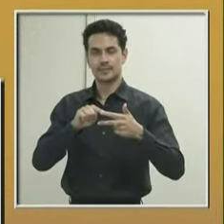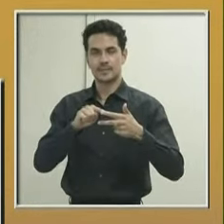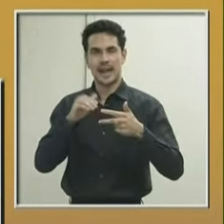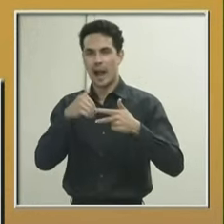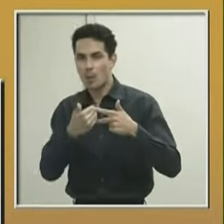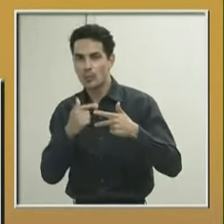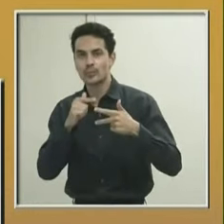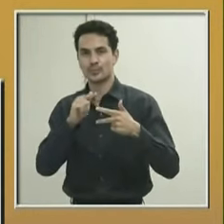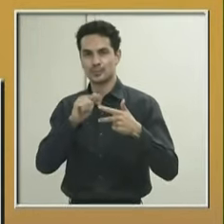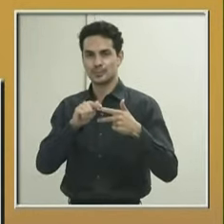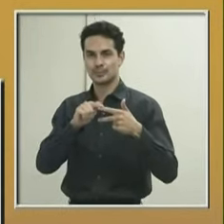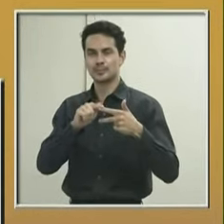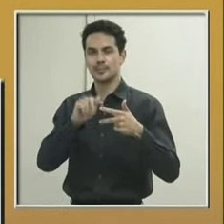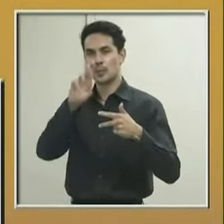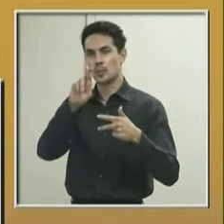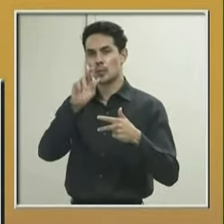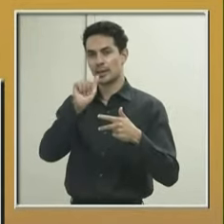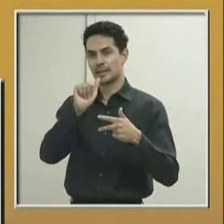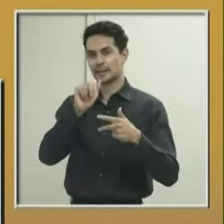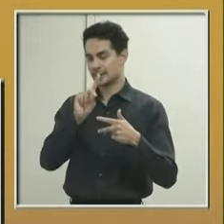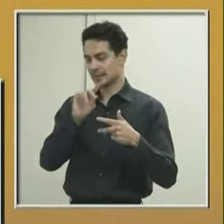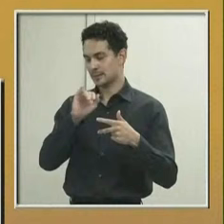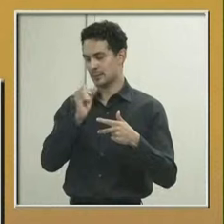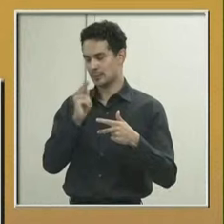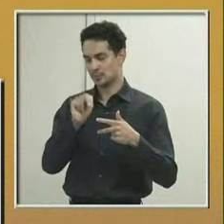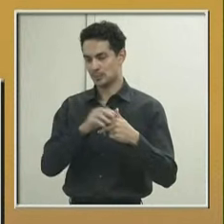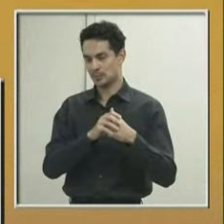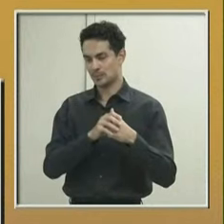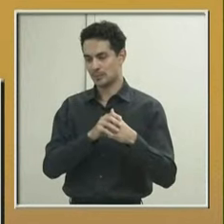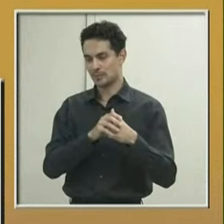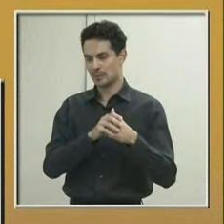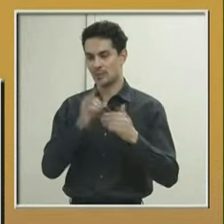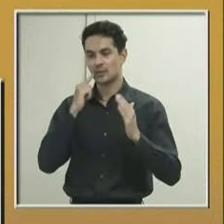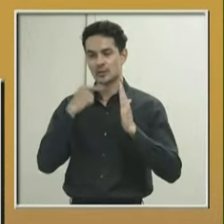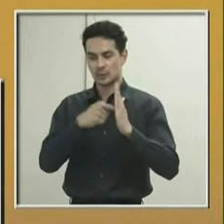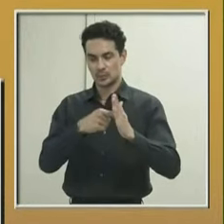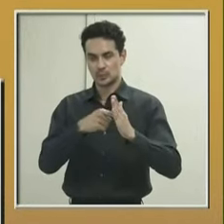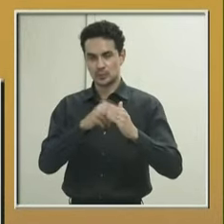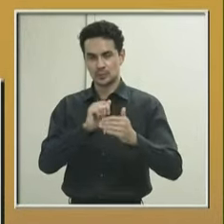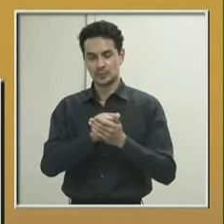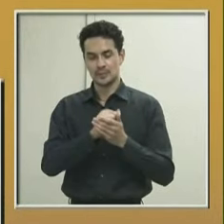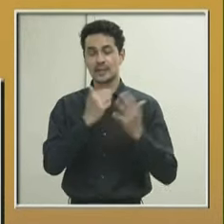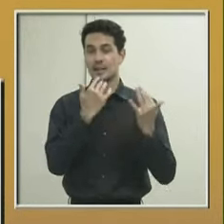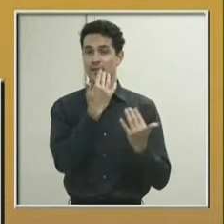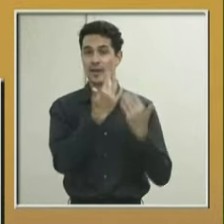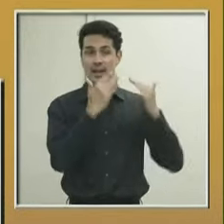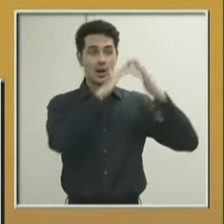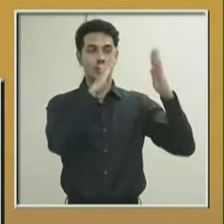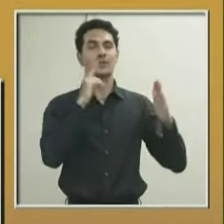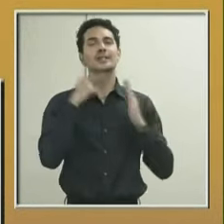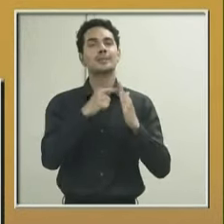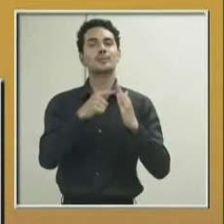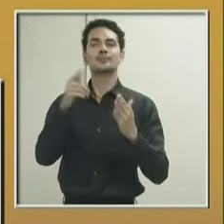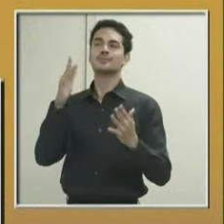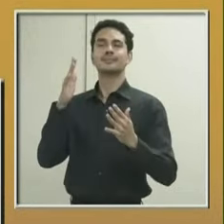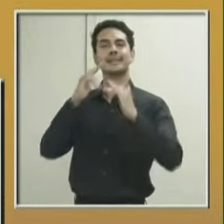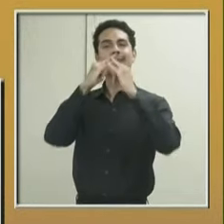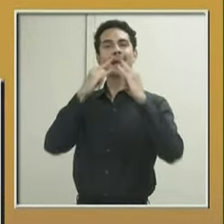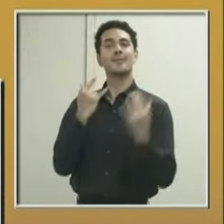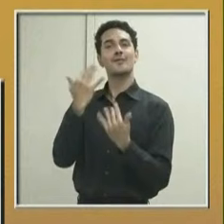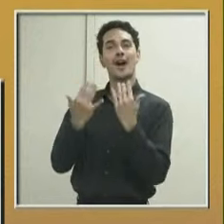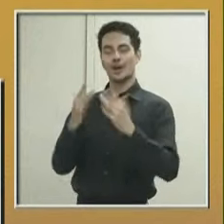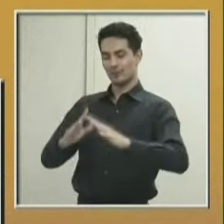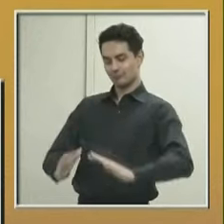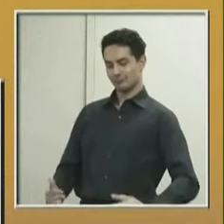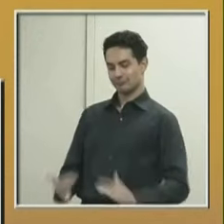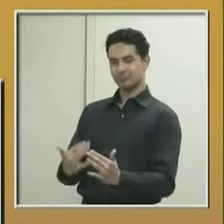by radiation. Let's say that that house then caught fire. Just like you would sit around a campfire and warm your